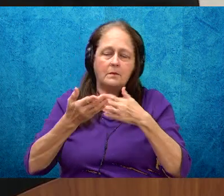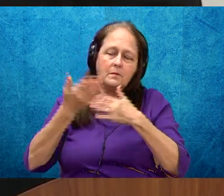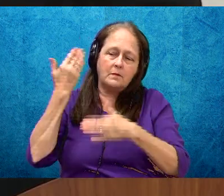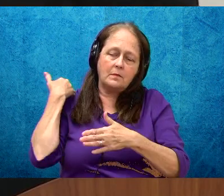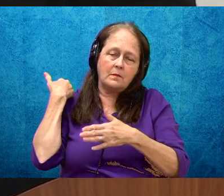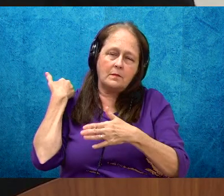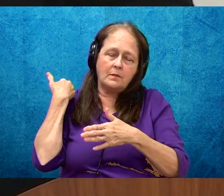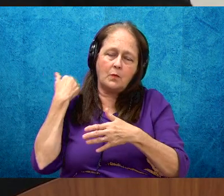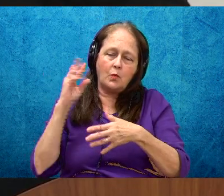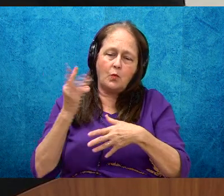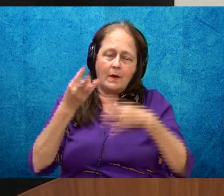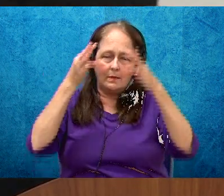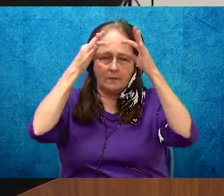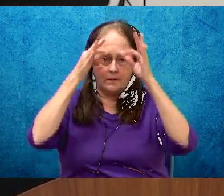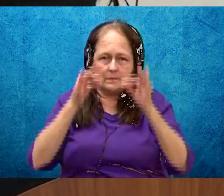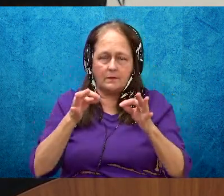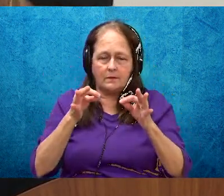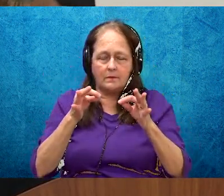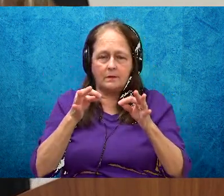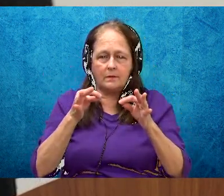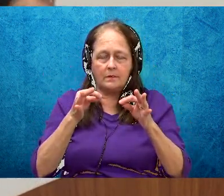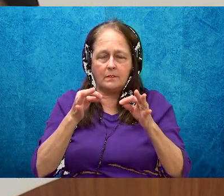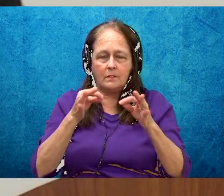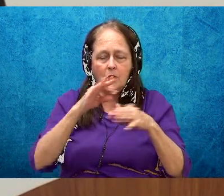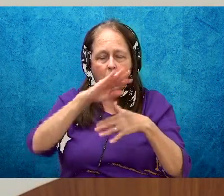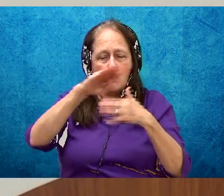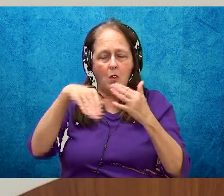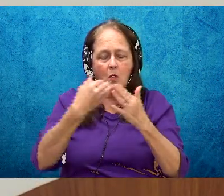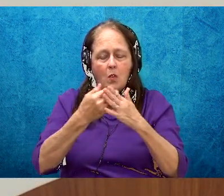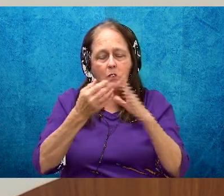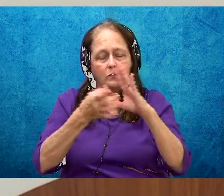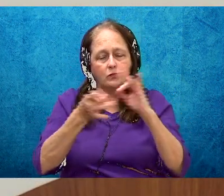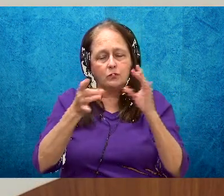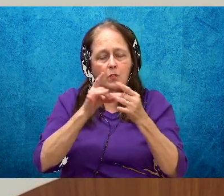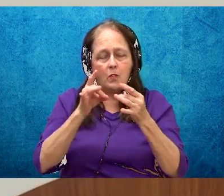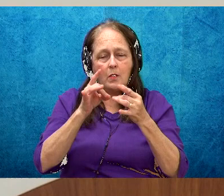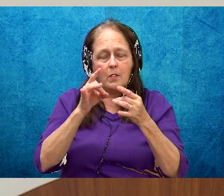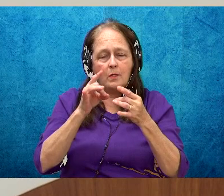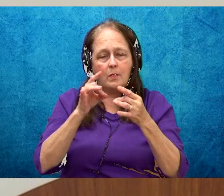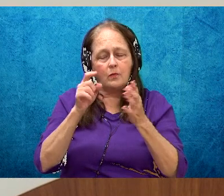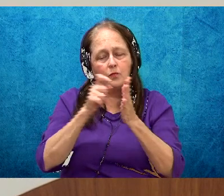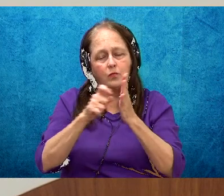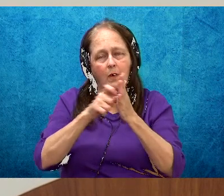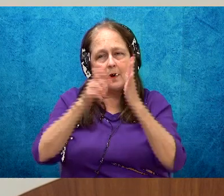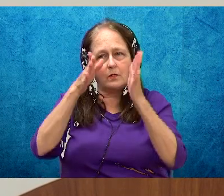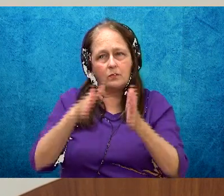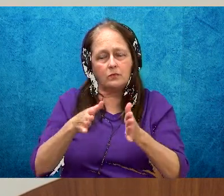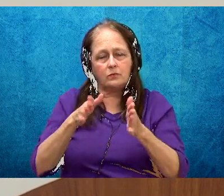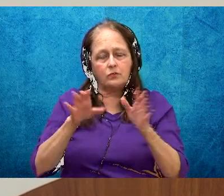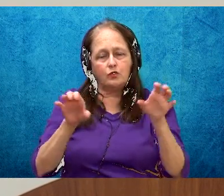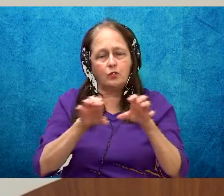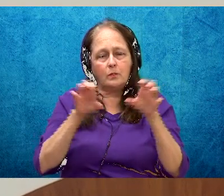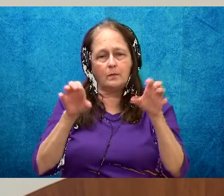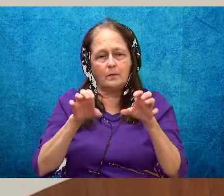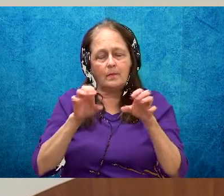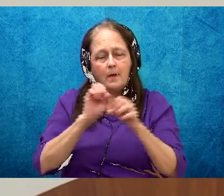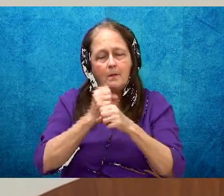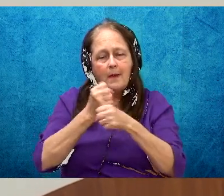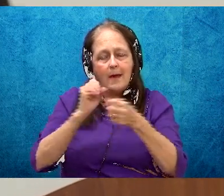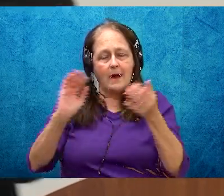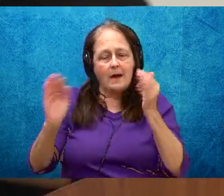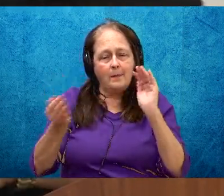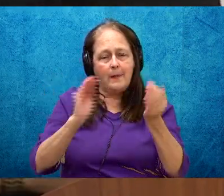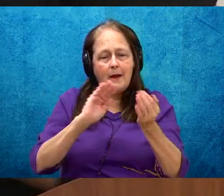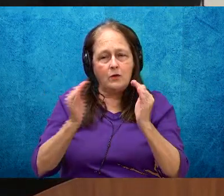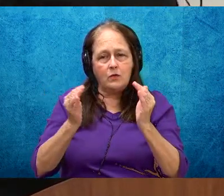we determine that the entire text was doing? What did the author do? He made a comparison.